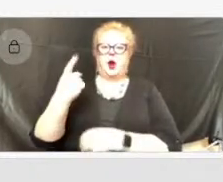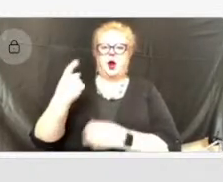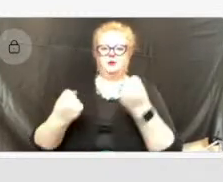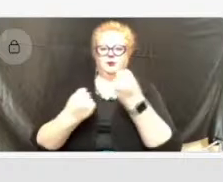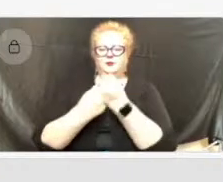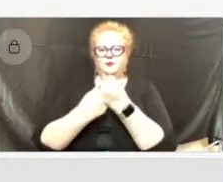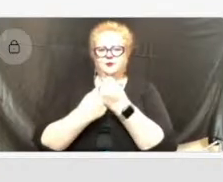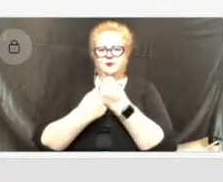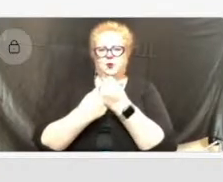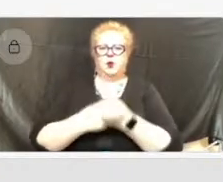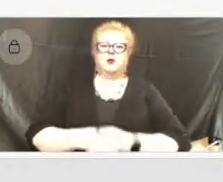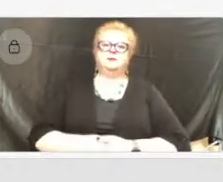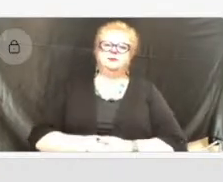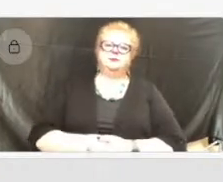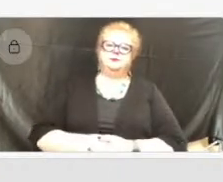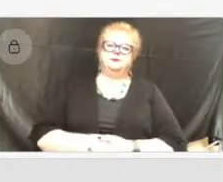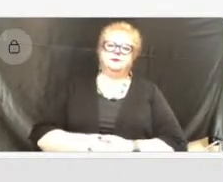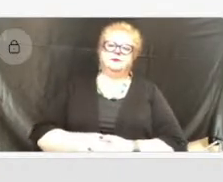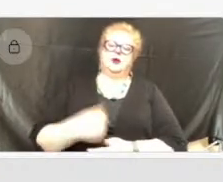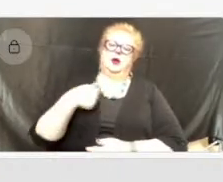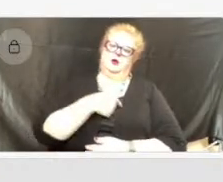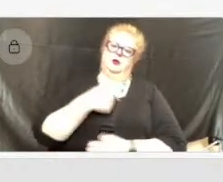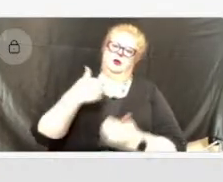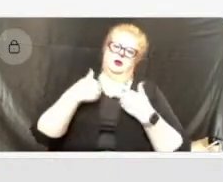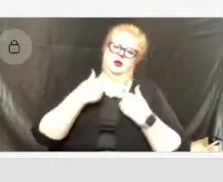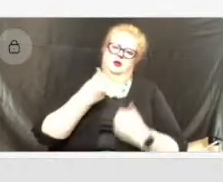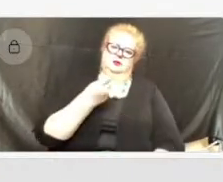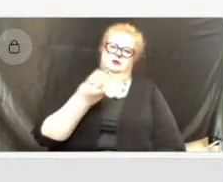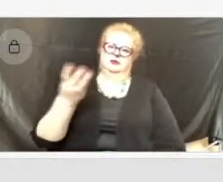Now, we have a number of questions.